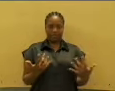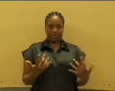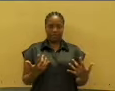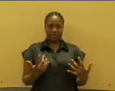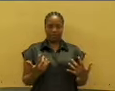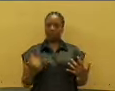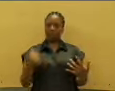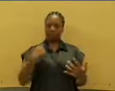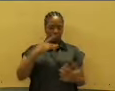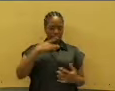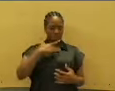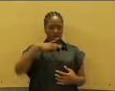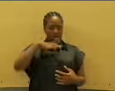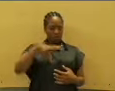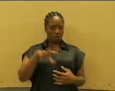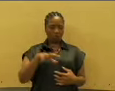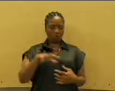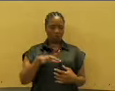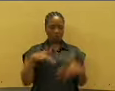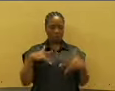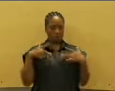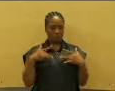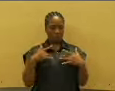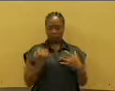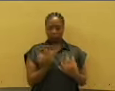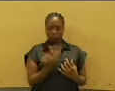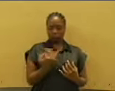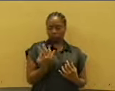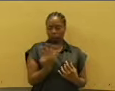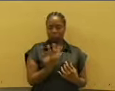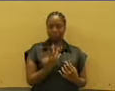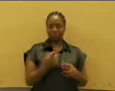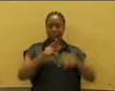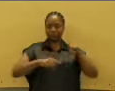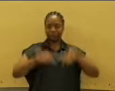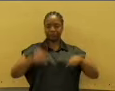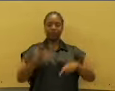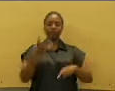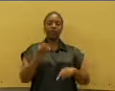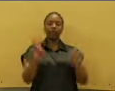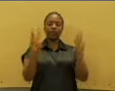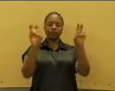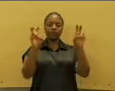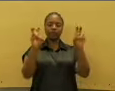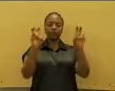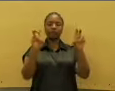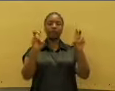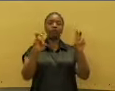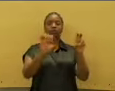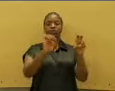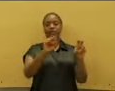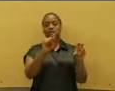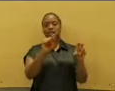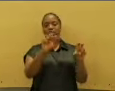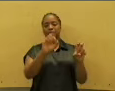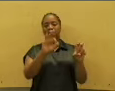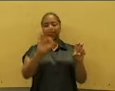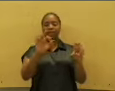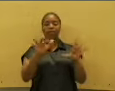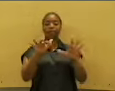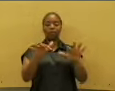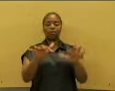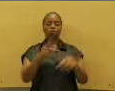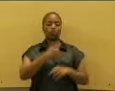their sexual identity and practices. So there's a term called stealth, which is when people who are